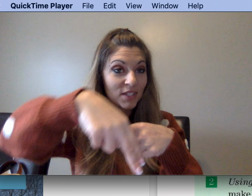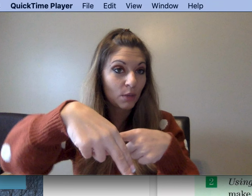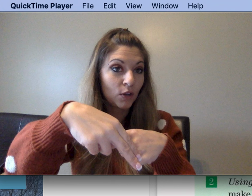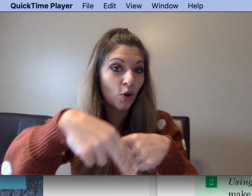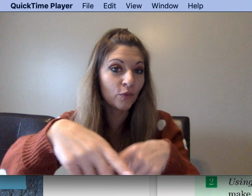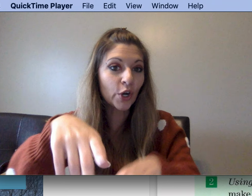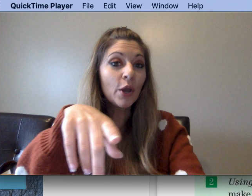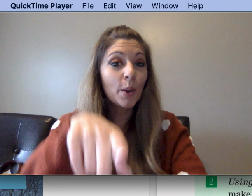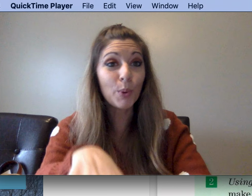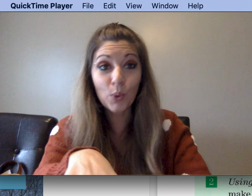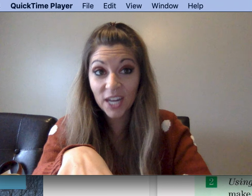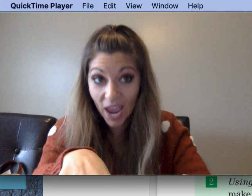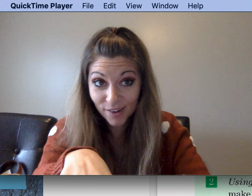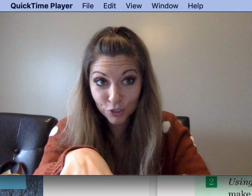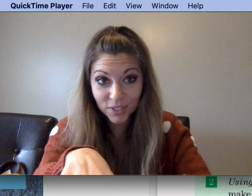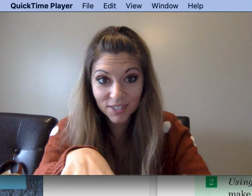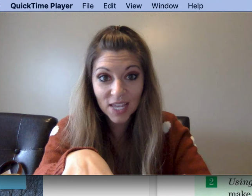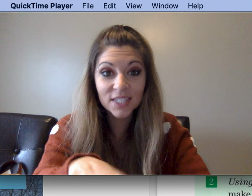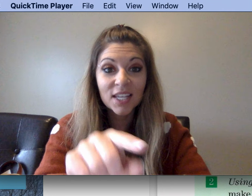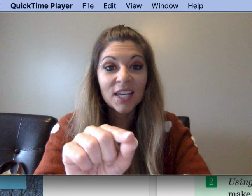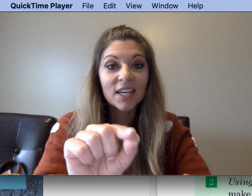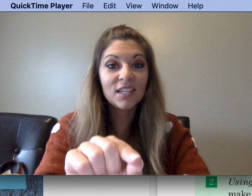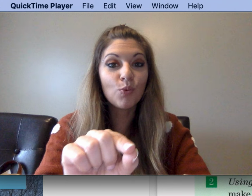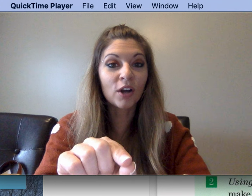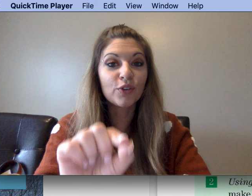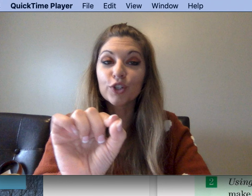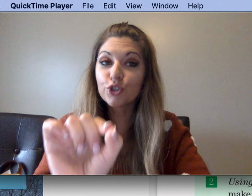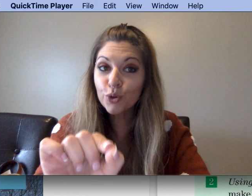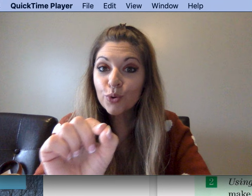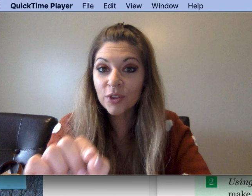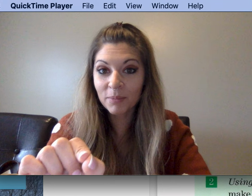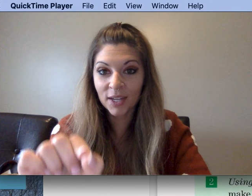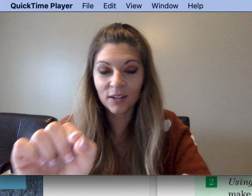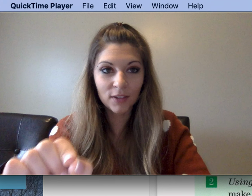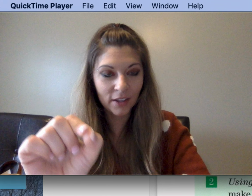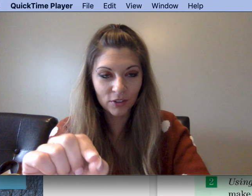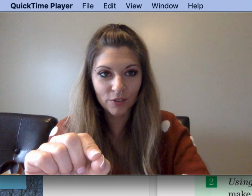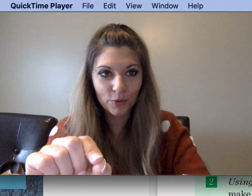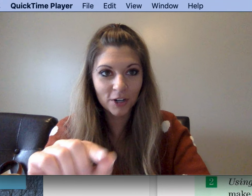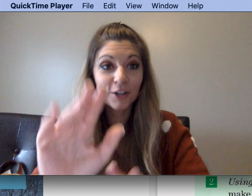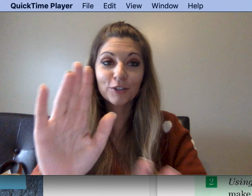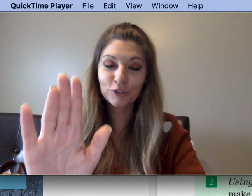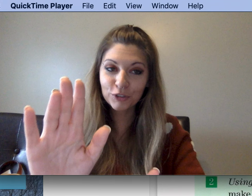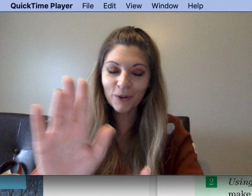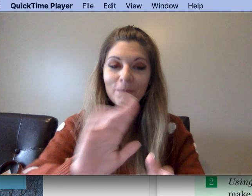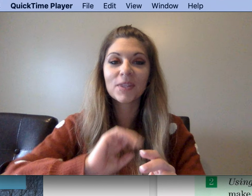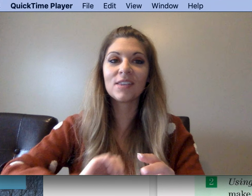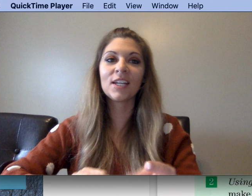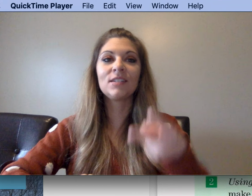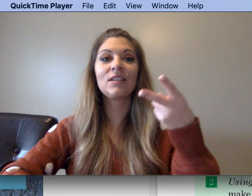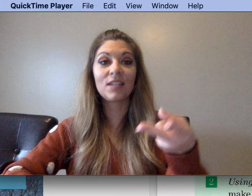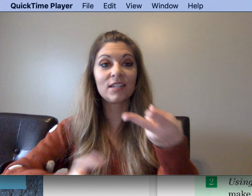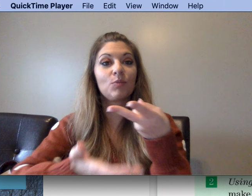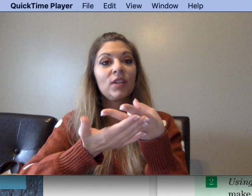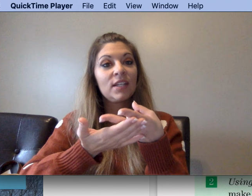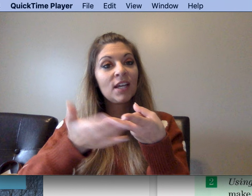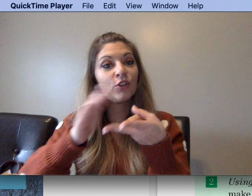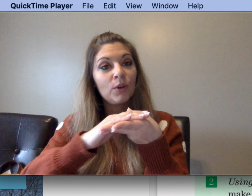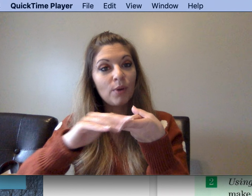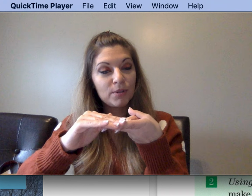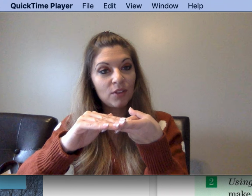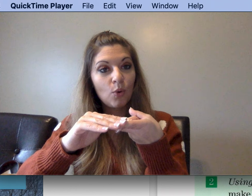of him stepping over. But what it actually says is he walked over to the man lying on the floor. So in that instance, as someone